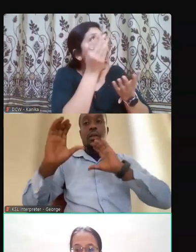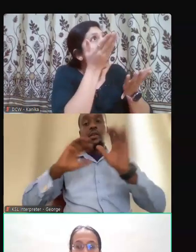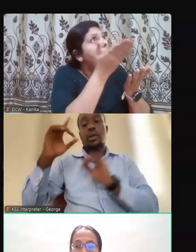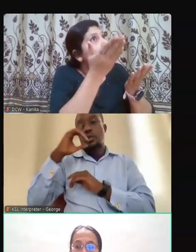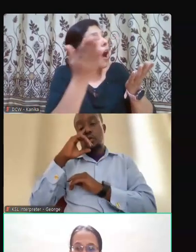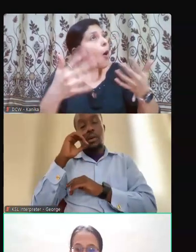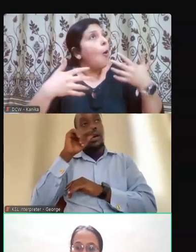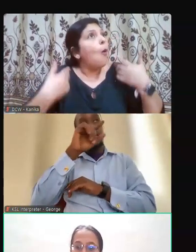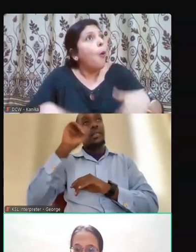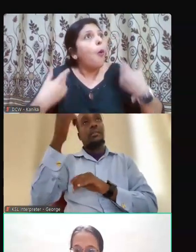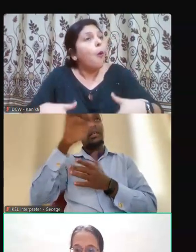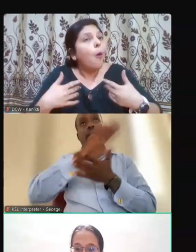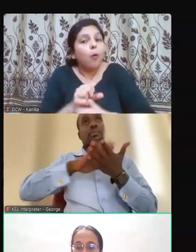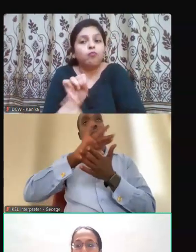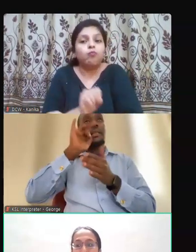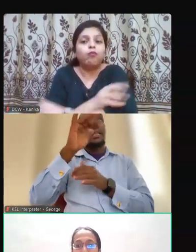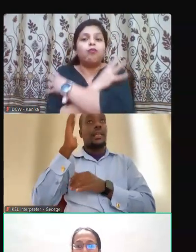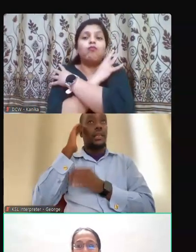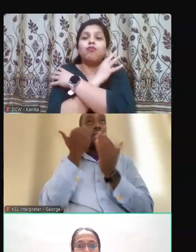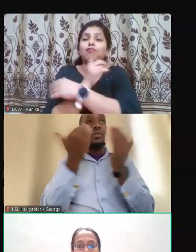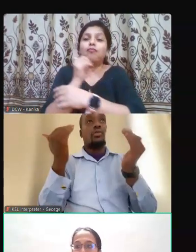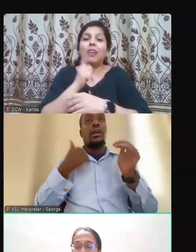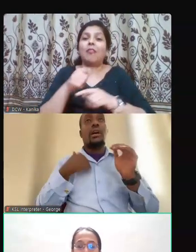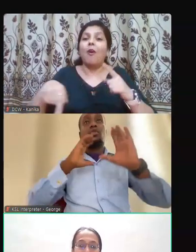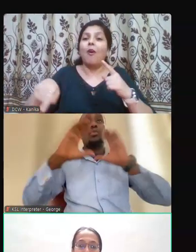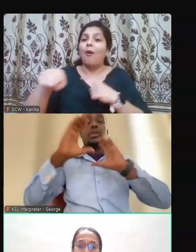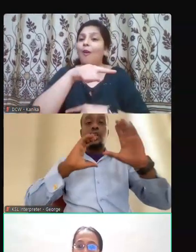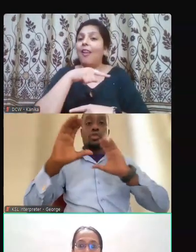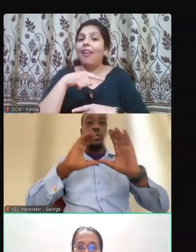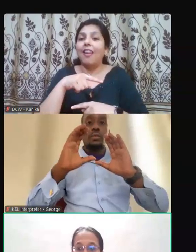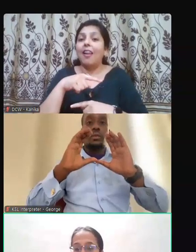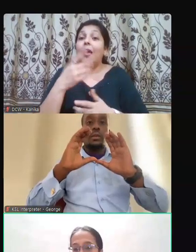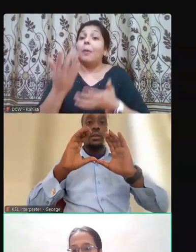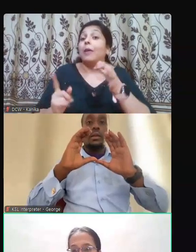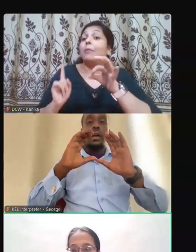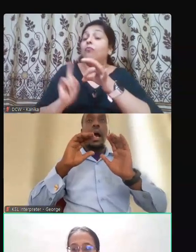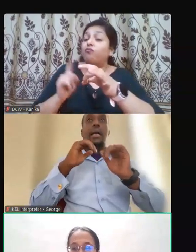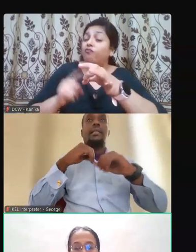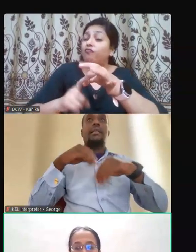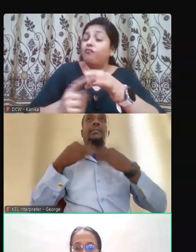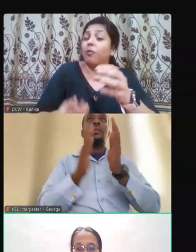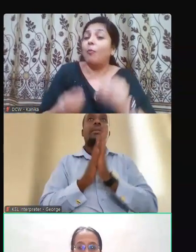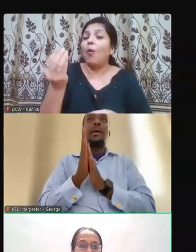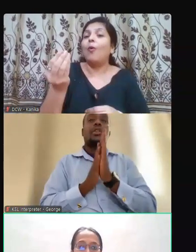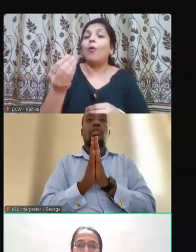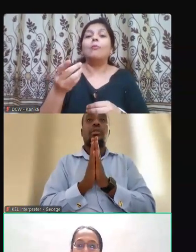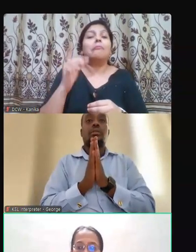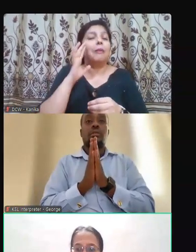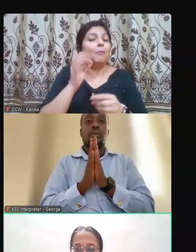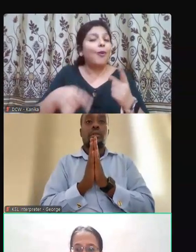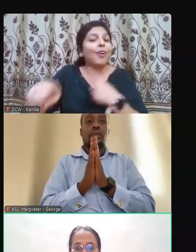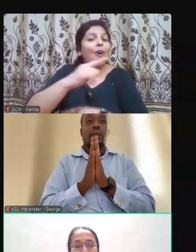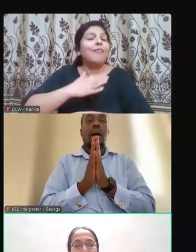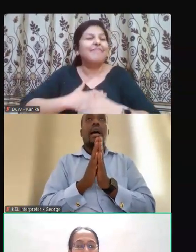first space that the deaf children have communication, and it kind of inspires them, motivates them, and they get hungry for